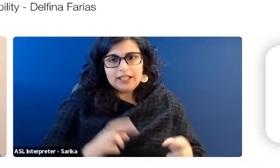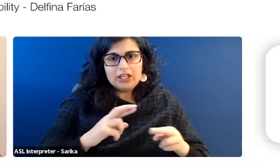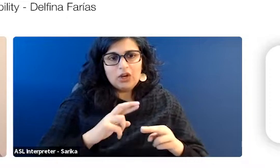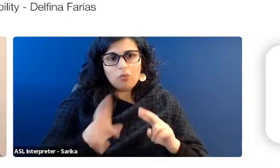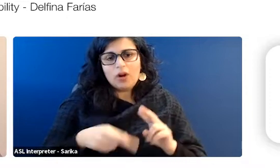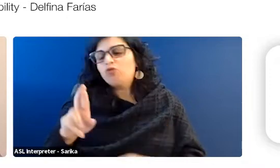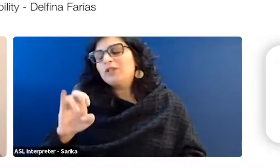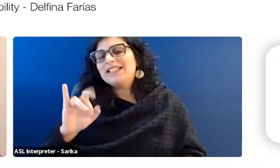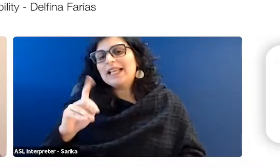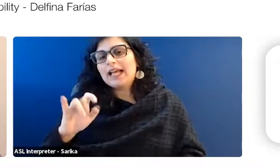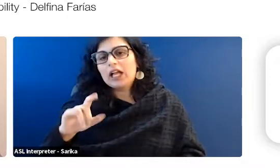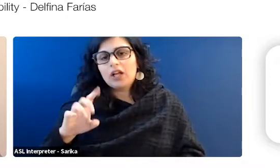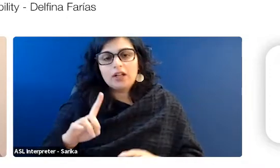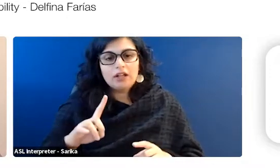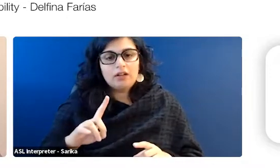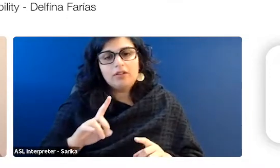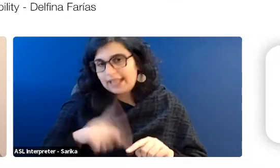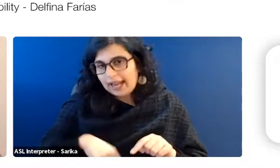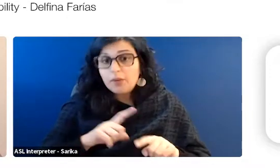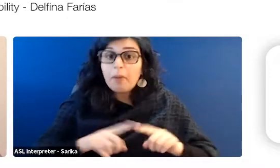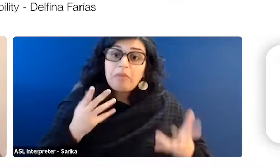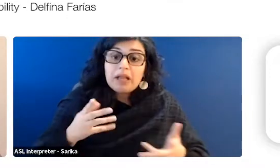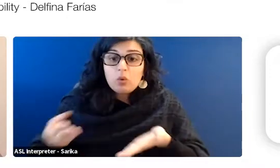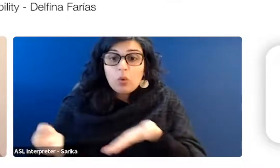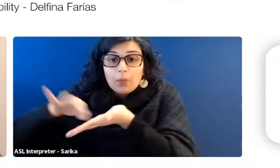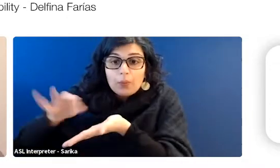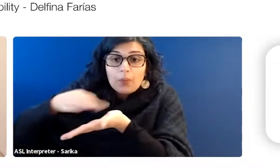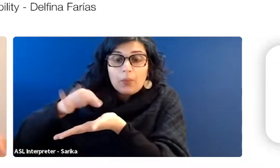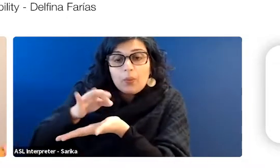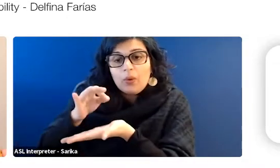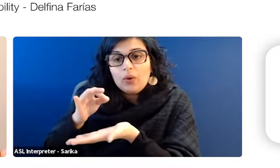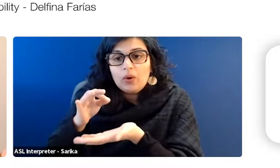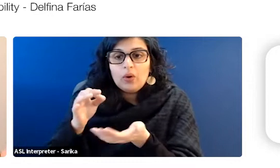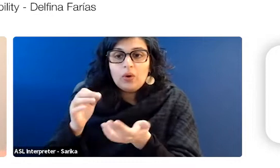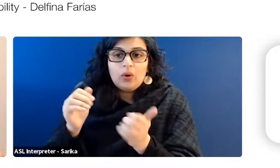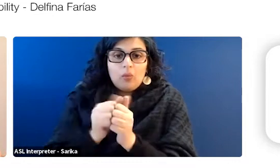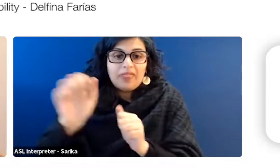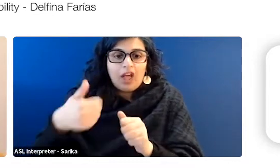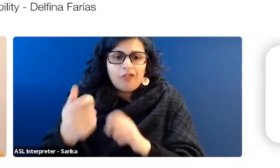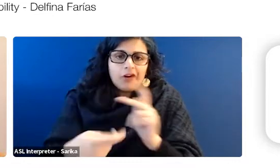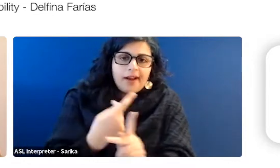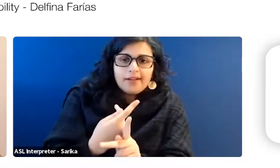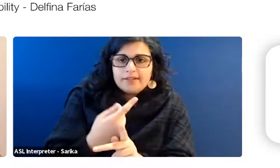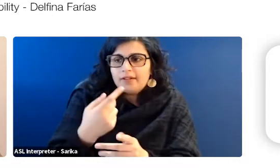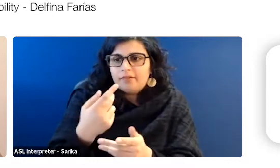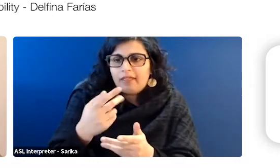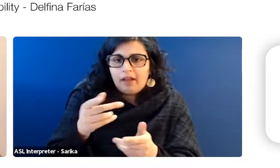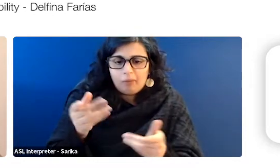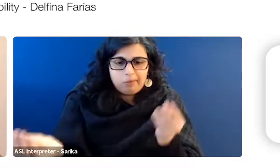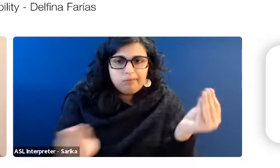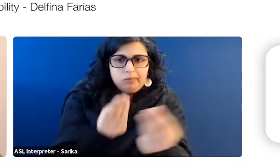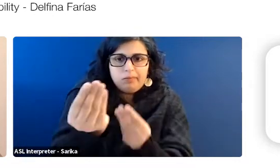be maybe quilted with just scraps of fabric that